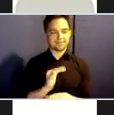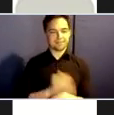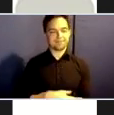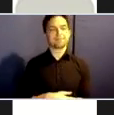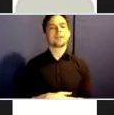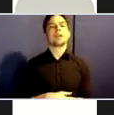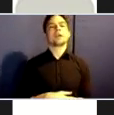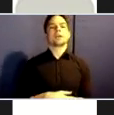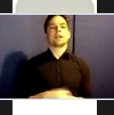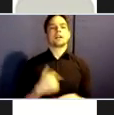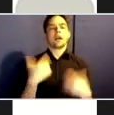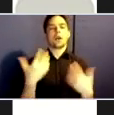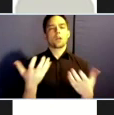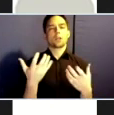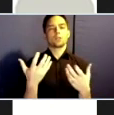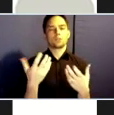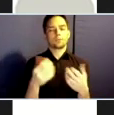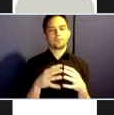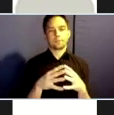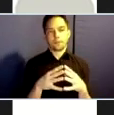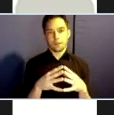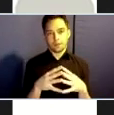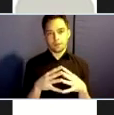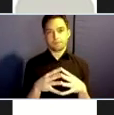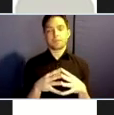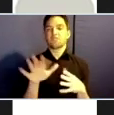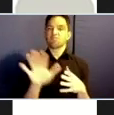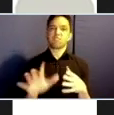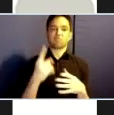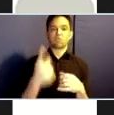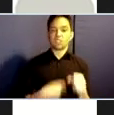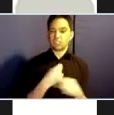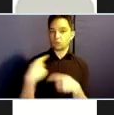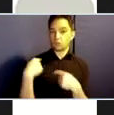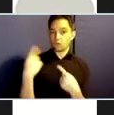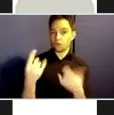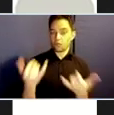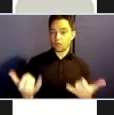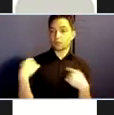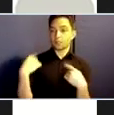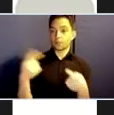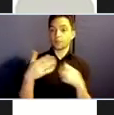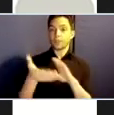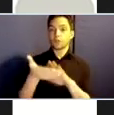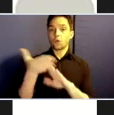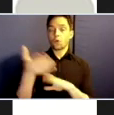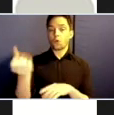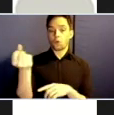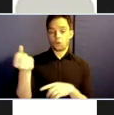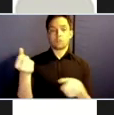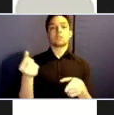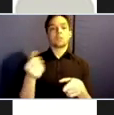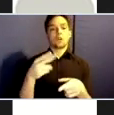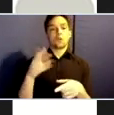I just want to, it's been about a year now since we hosted a webinar